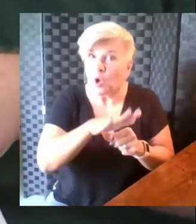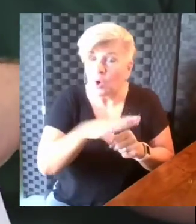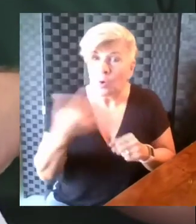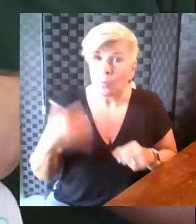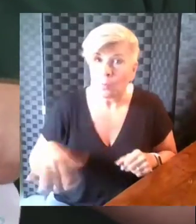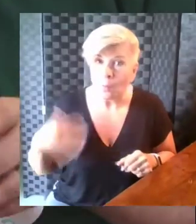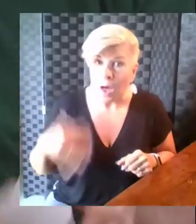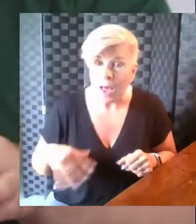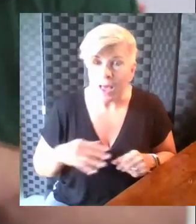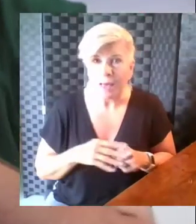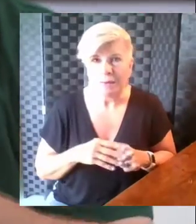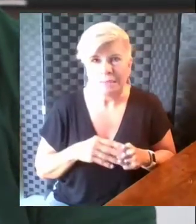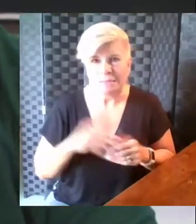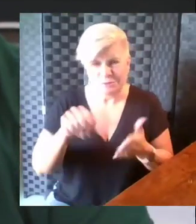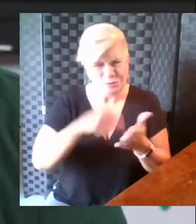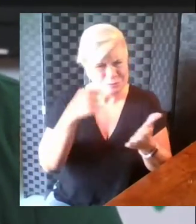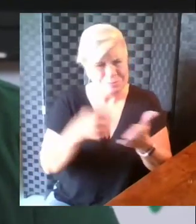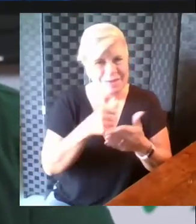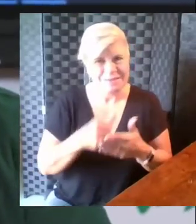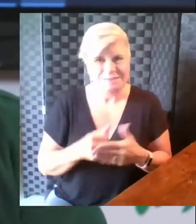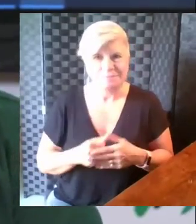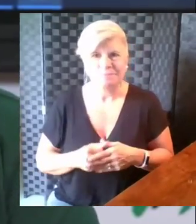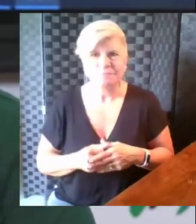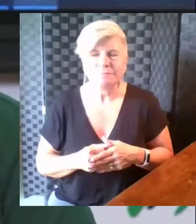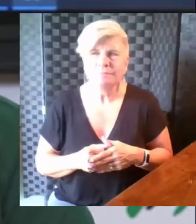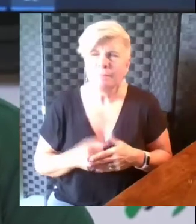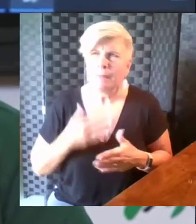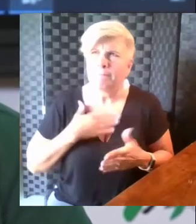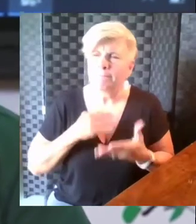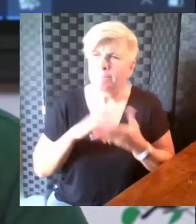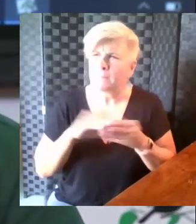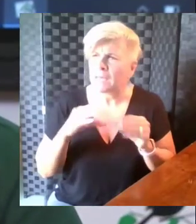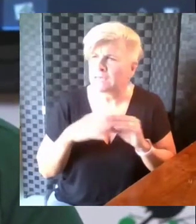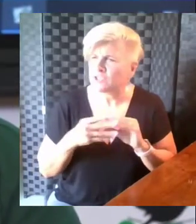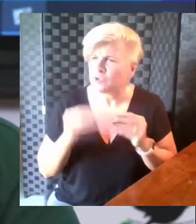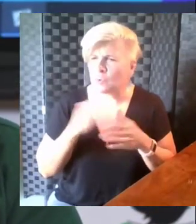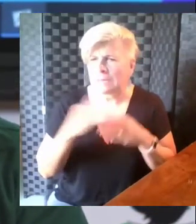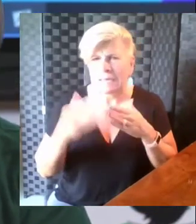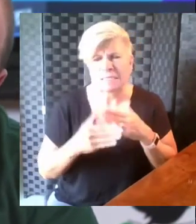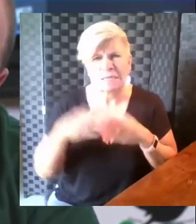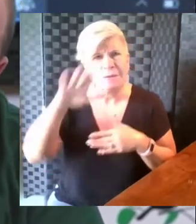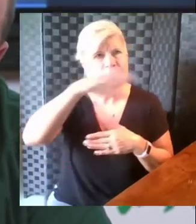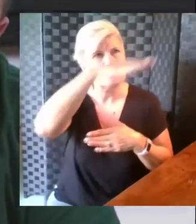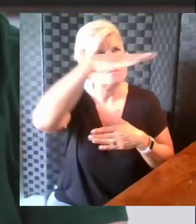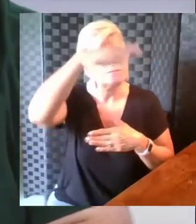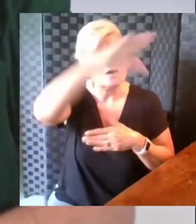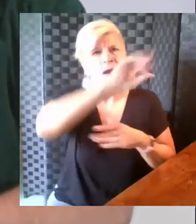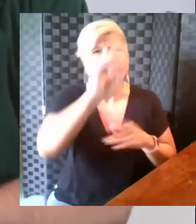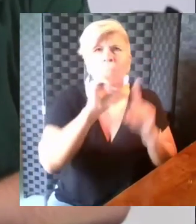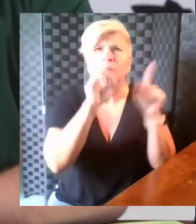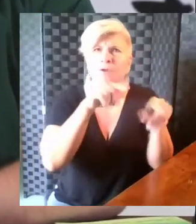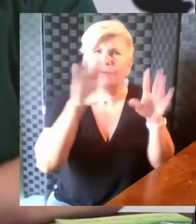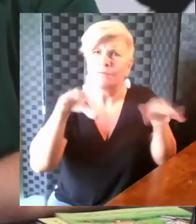Let me keep going, go to the next page. How is this story going to end? Where are they going to fly to?